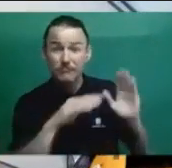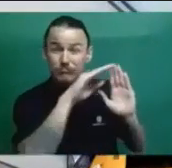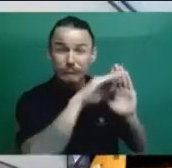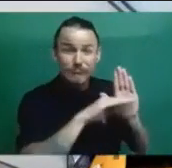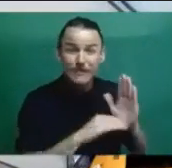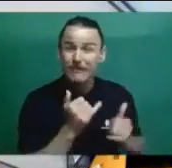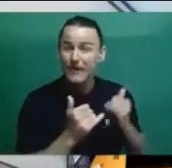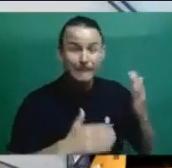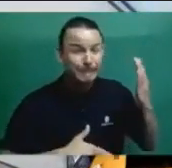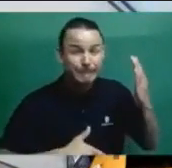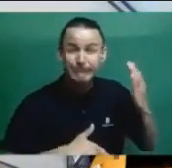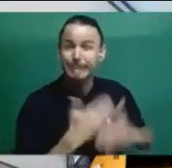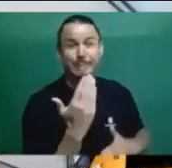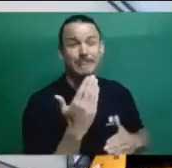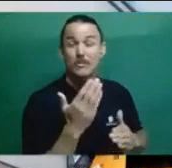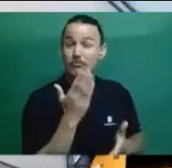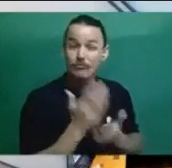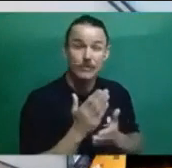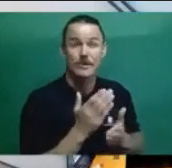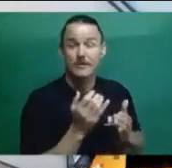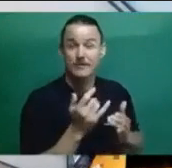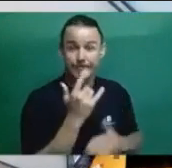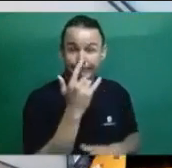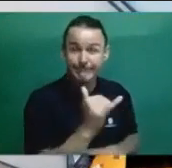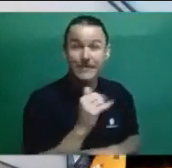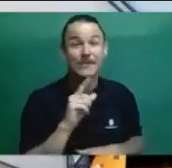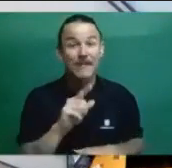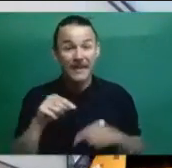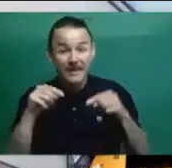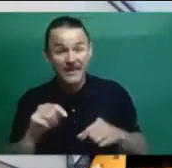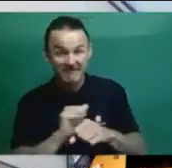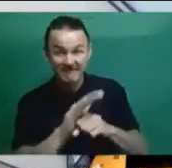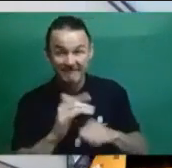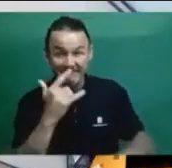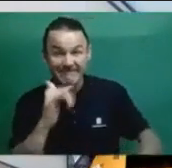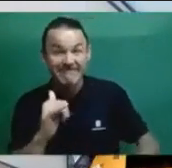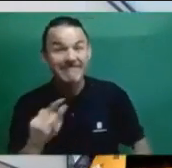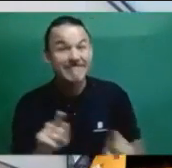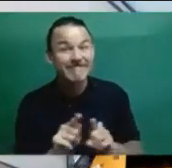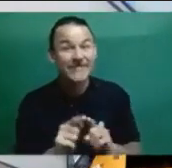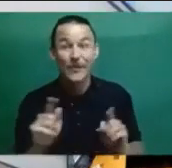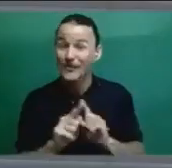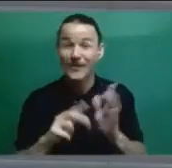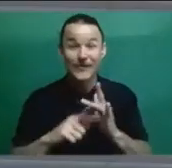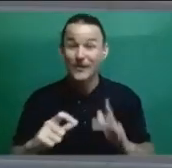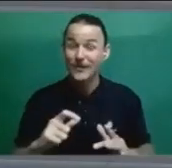and Victorians have delivered an extraordinary outcome, Mr. Limbrick, one that many countries simply can't boast.